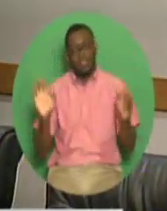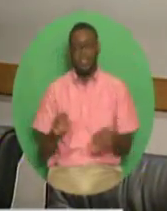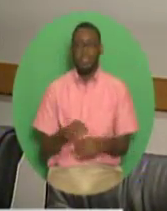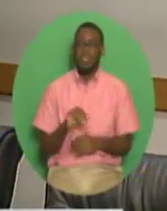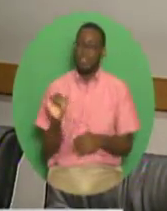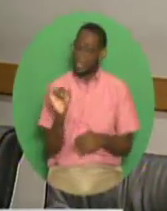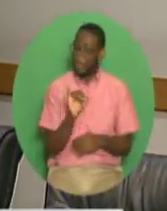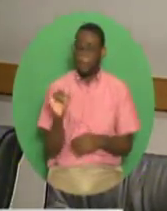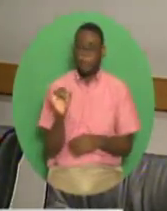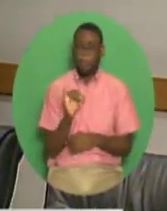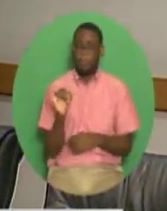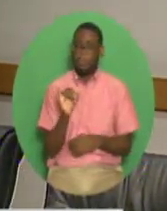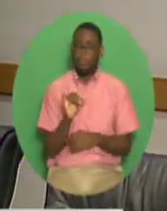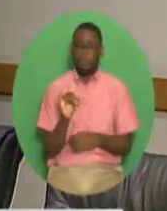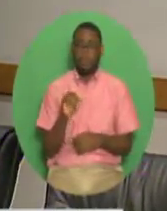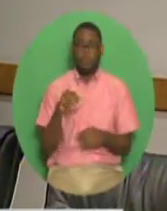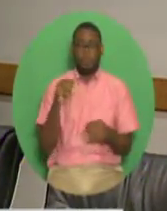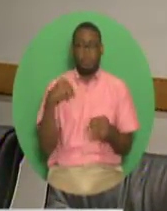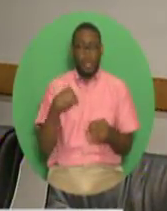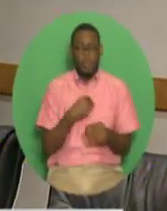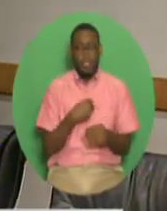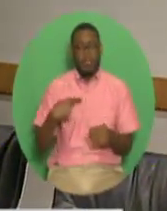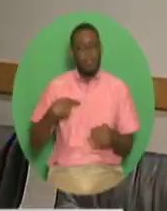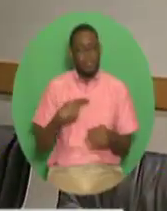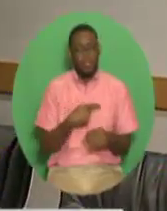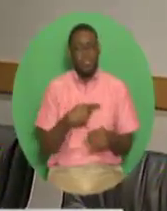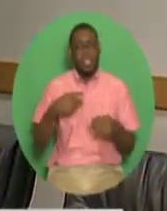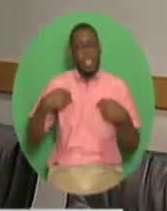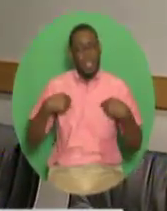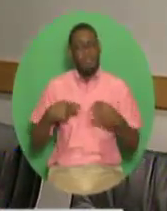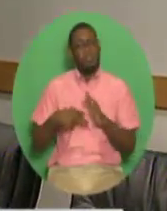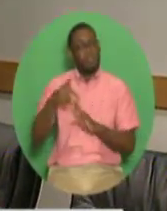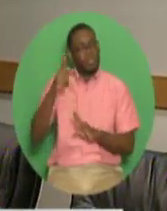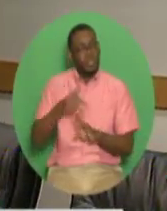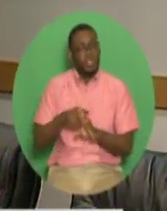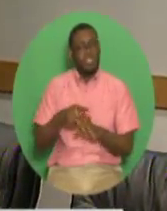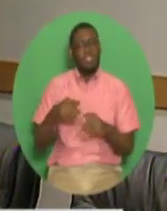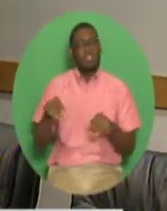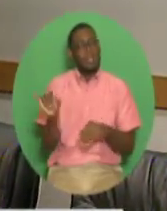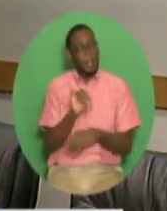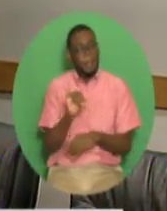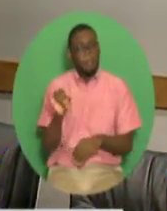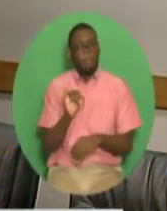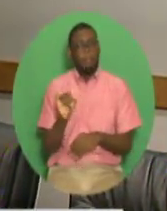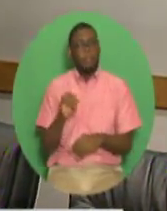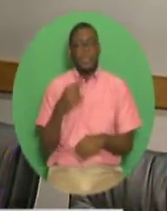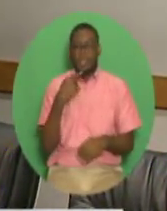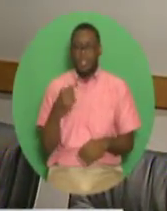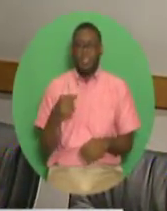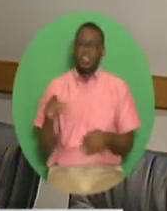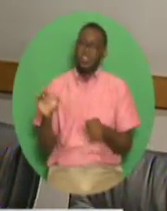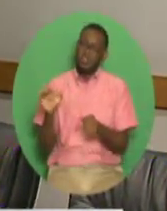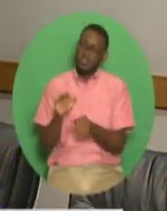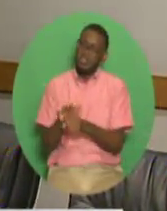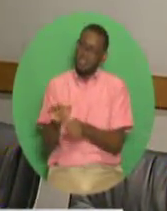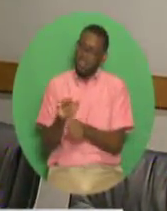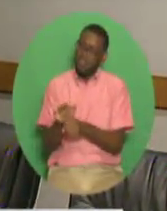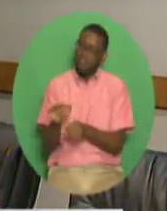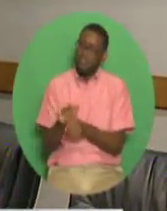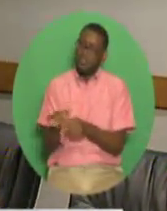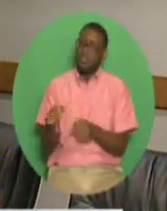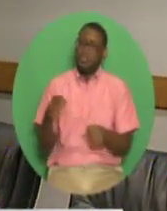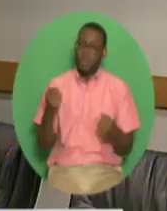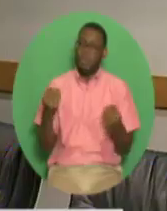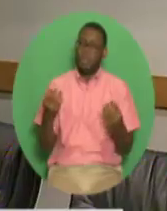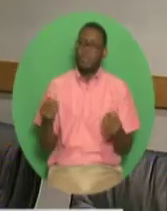know, she has a project that it was almost $200 million there. It's going to cost us $130 max. And it's going to be launched this year, Madam Speaker. So I